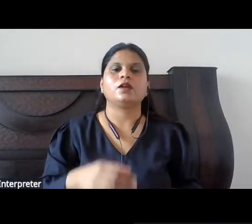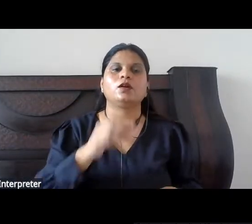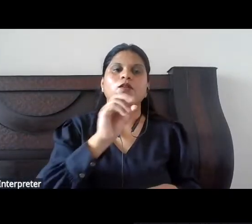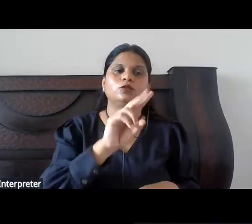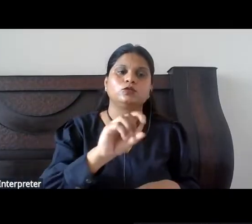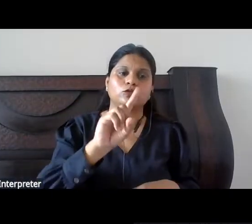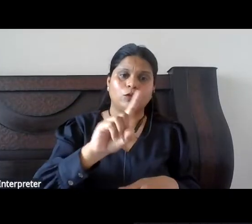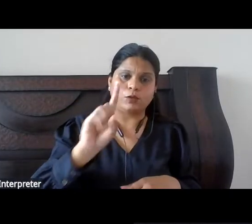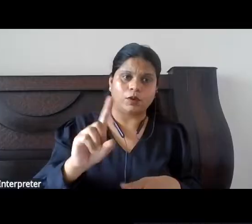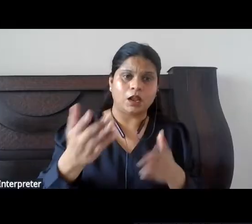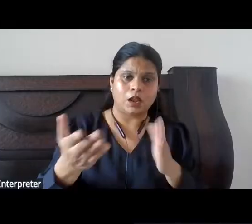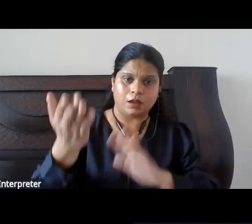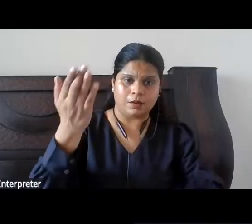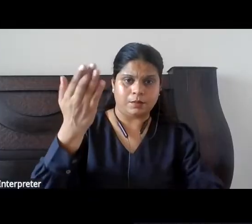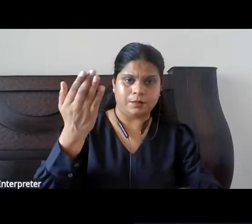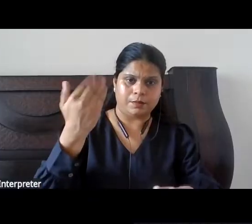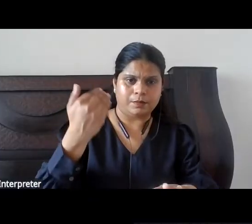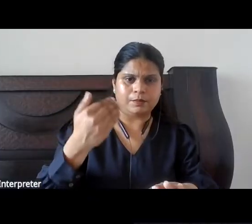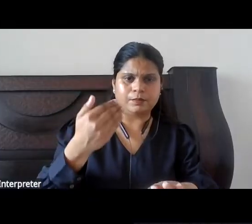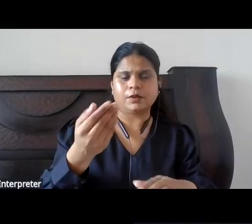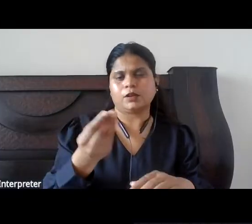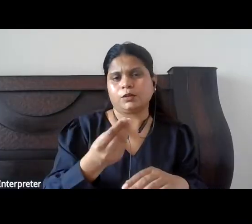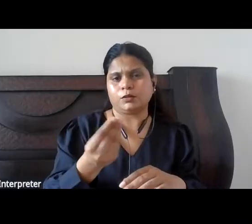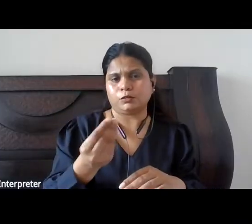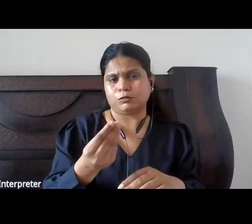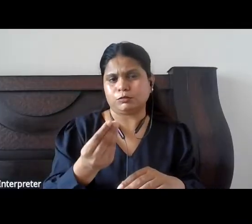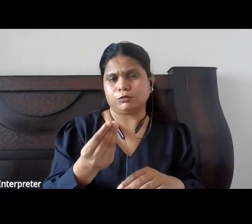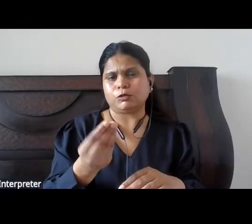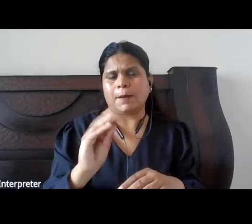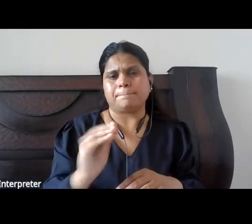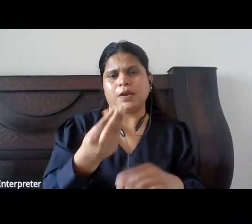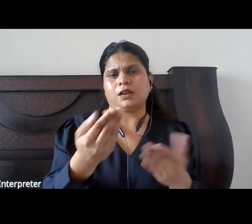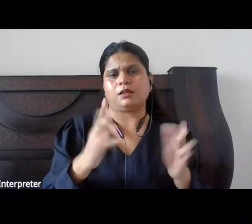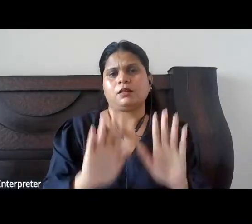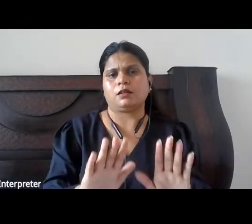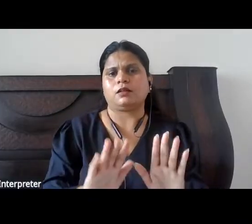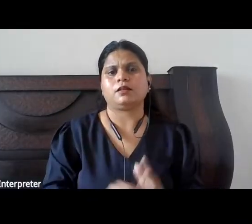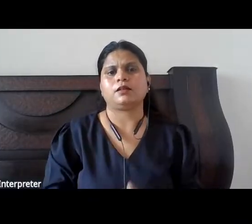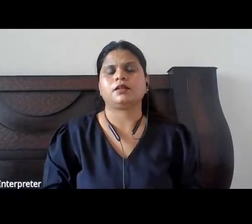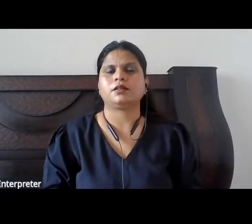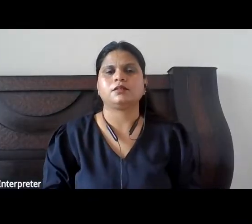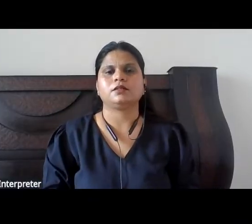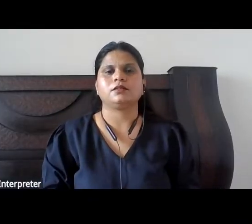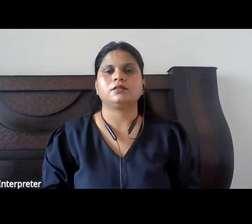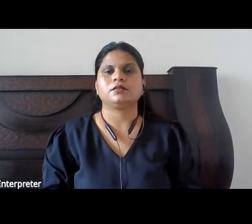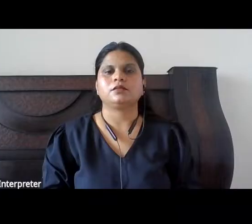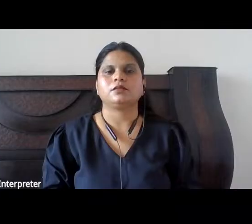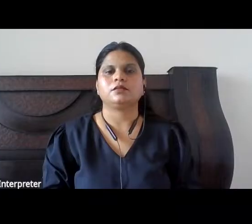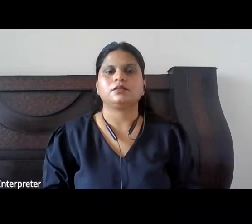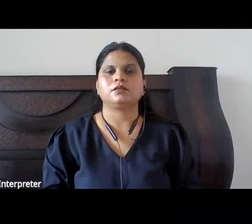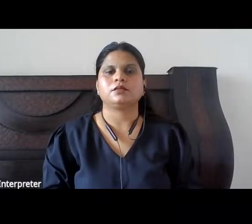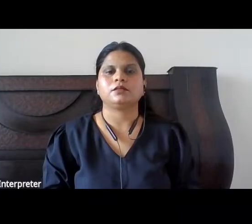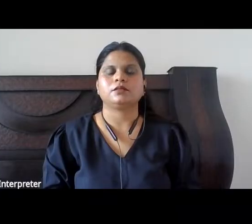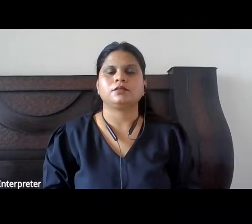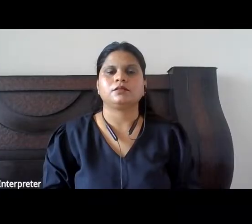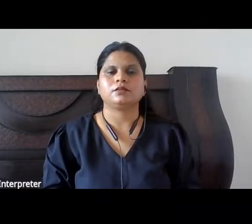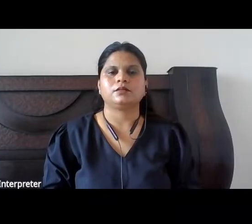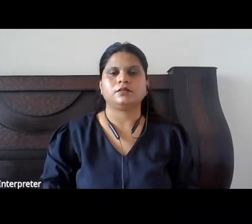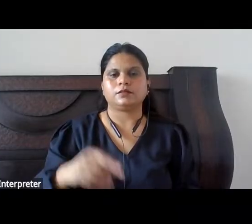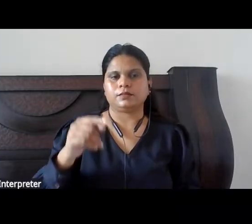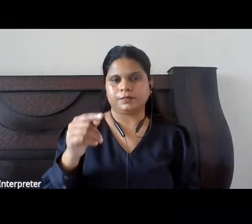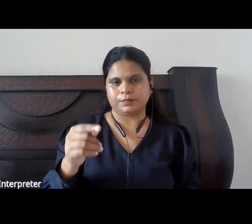have developed it a bit. So what we see is they have to have it in